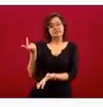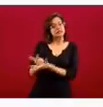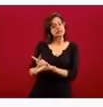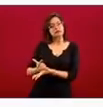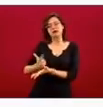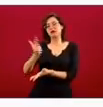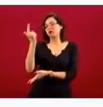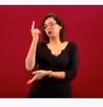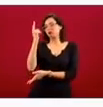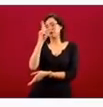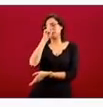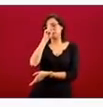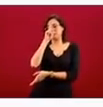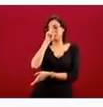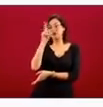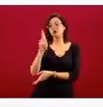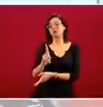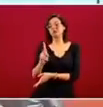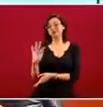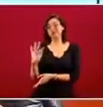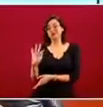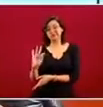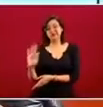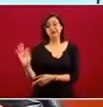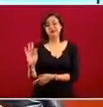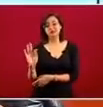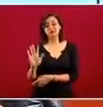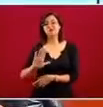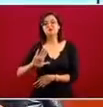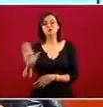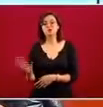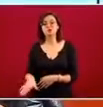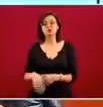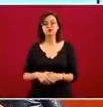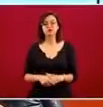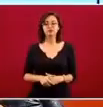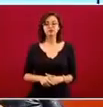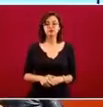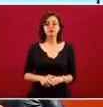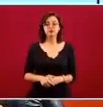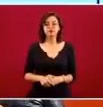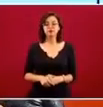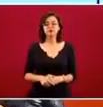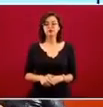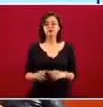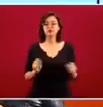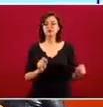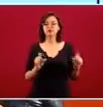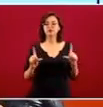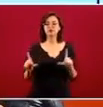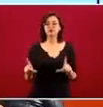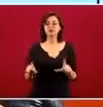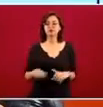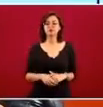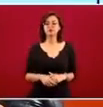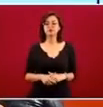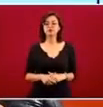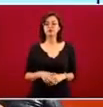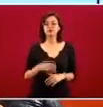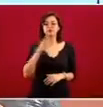is an even higher risk that could lead to fatal consequences.